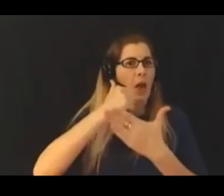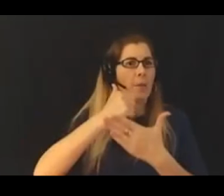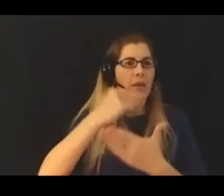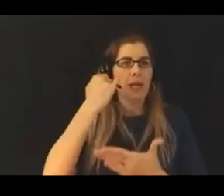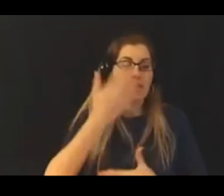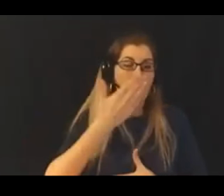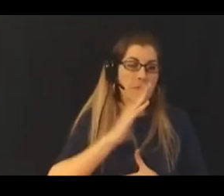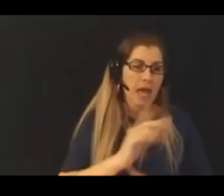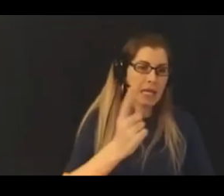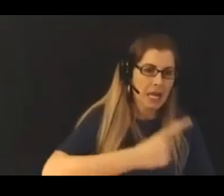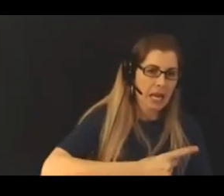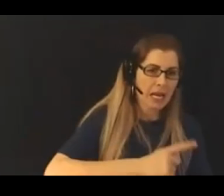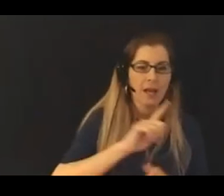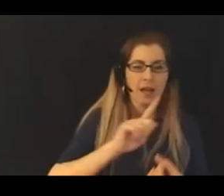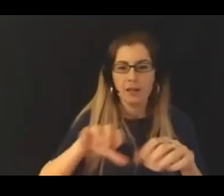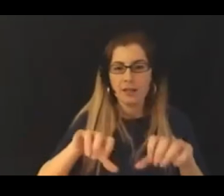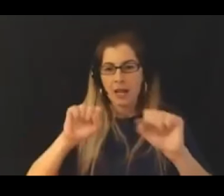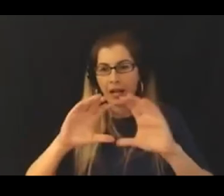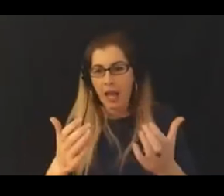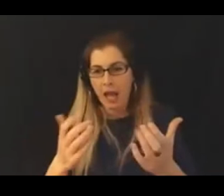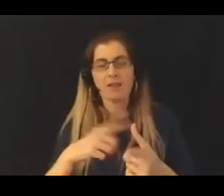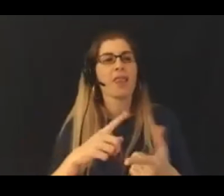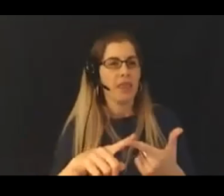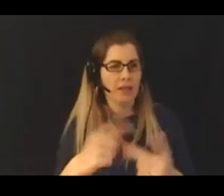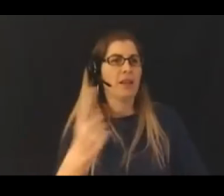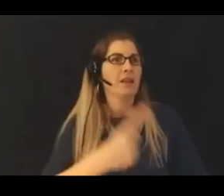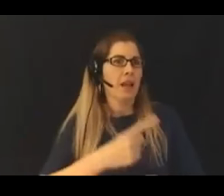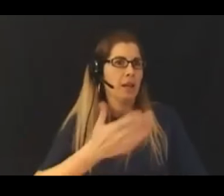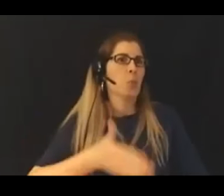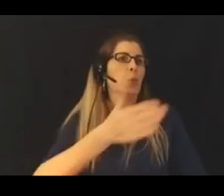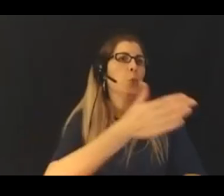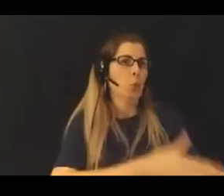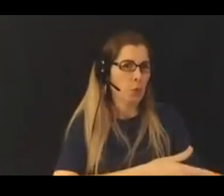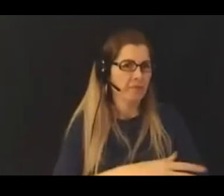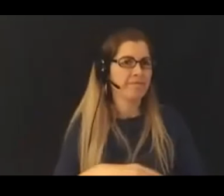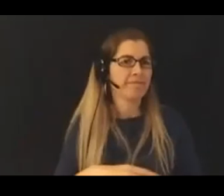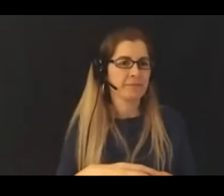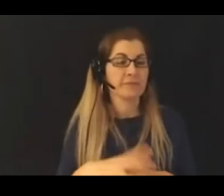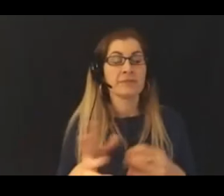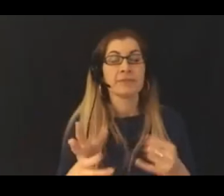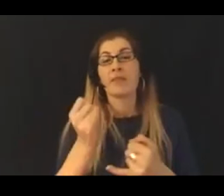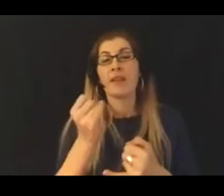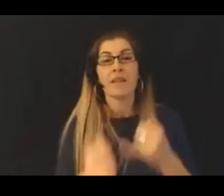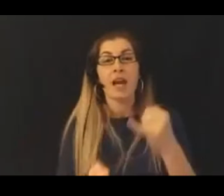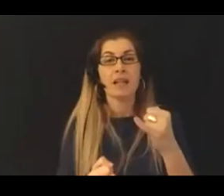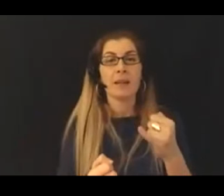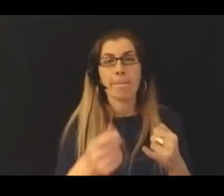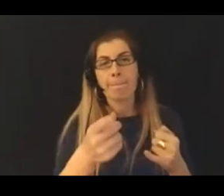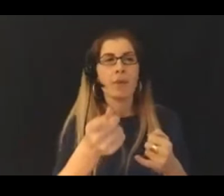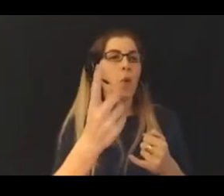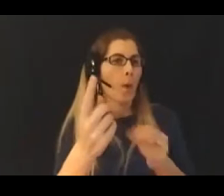day until they took the class, and then their day improved significantly after the class. And then finally, I wanted to note that one